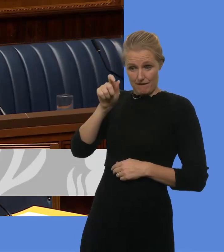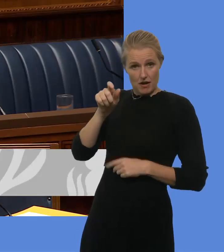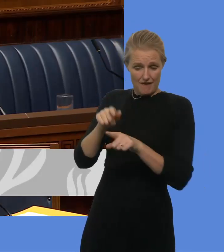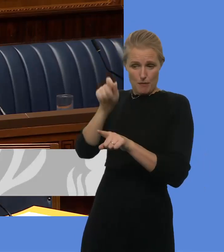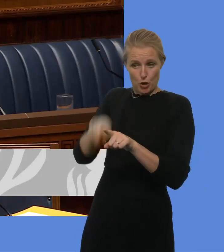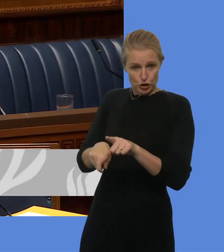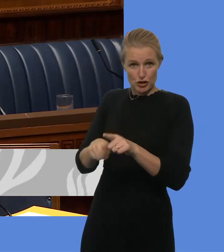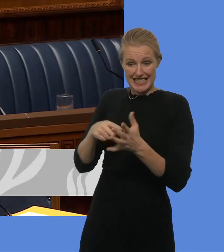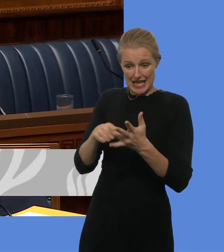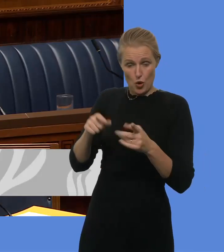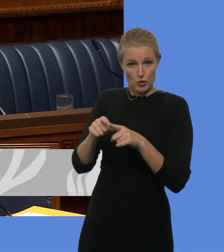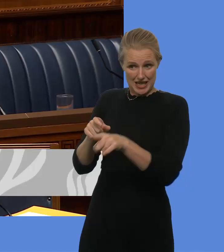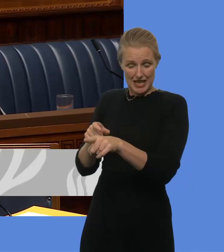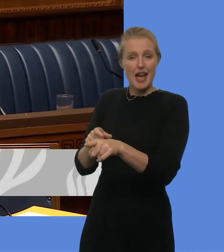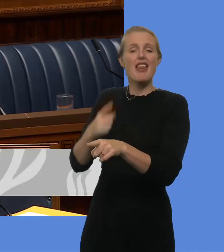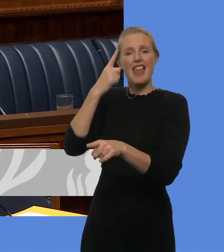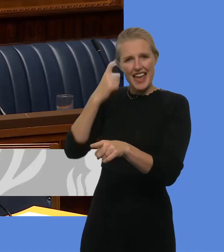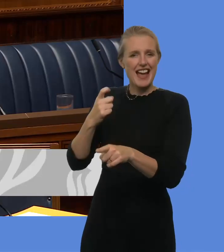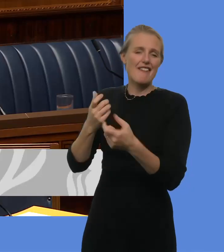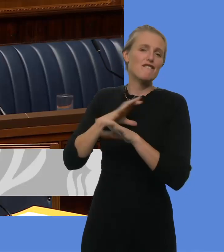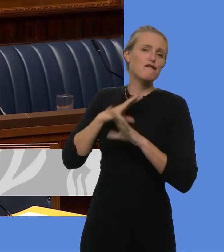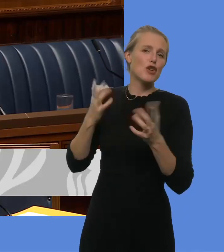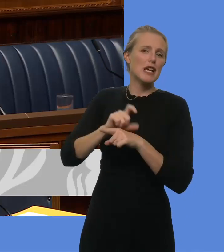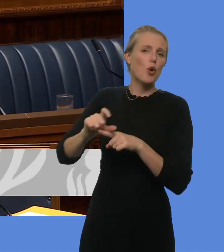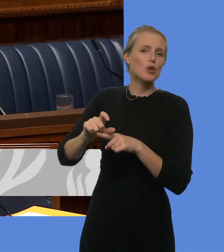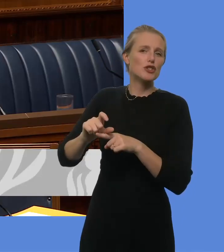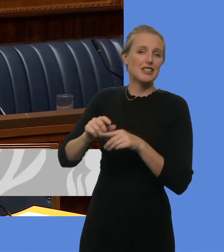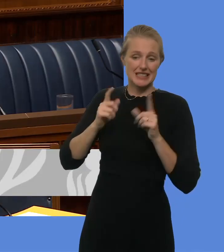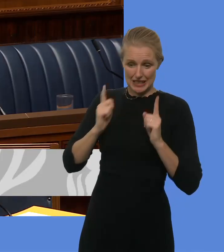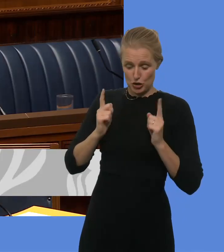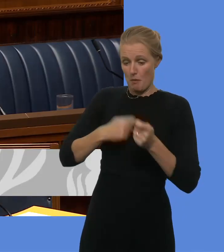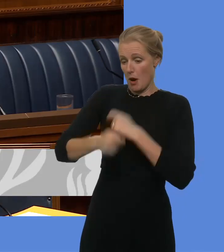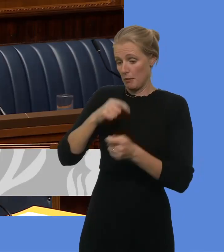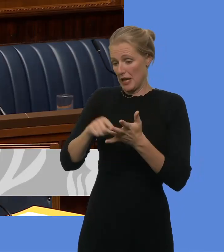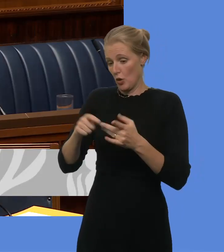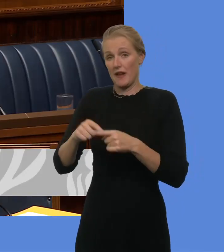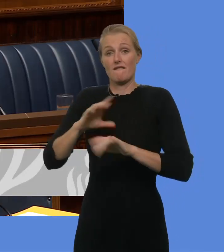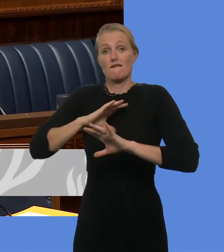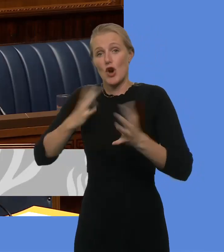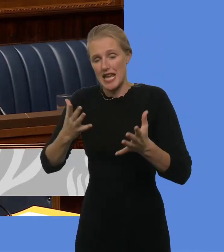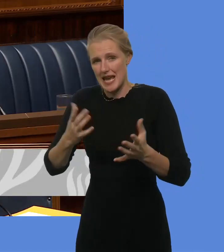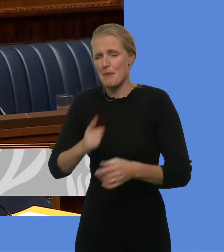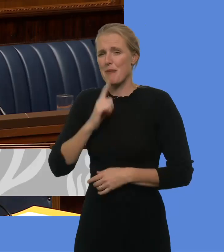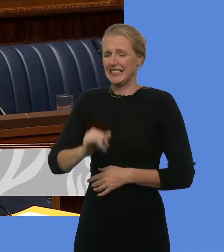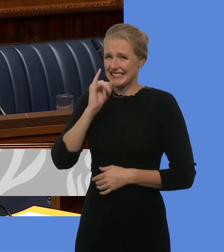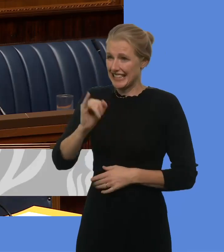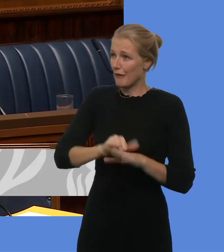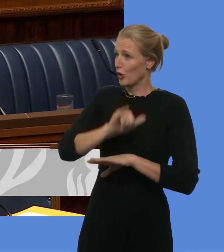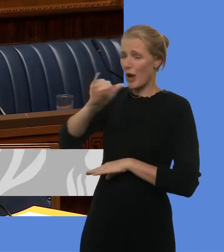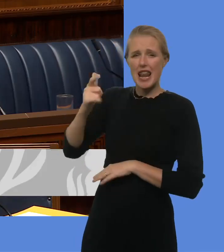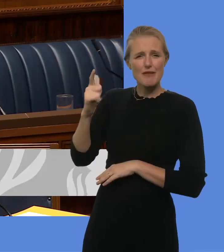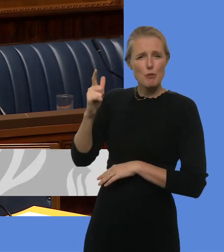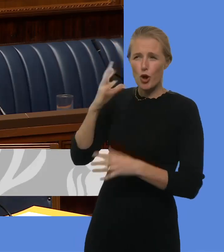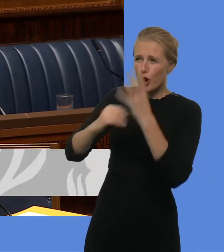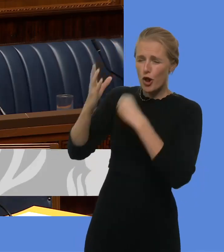However, they do still have to go across to Liverpool. There isn't any provision here. My concern is, or my hope perhaps